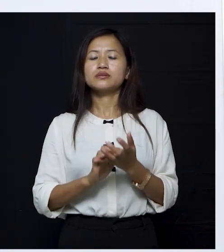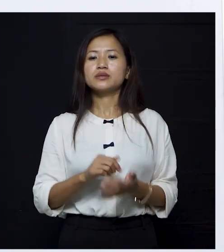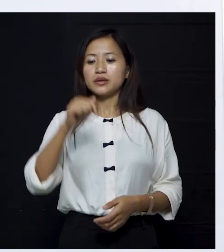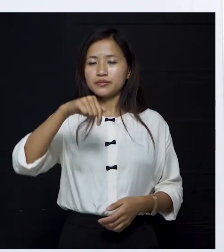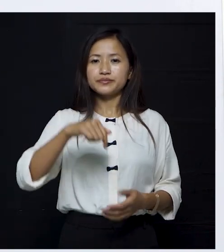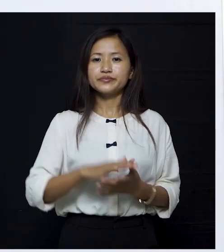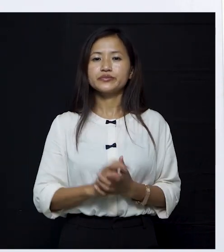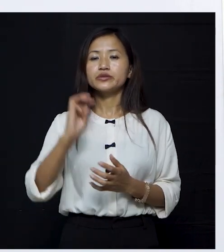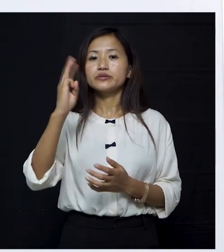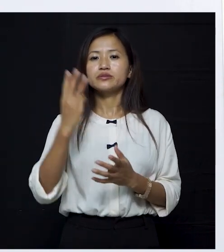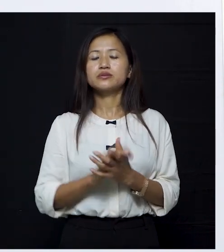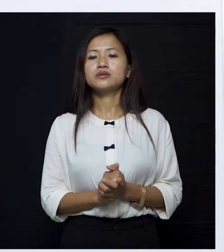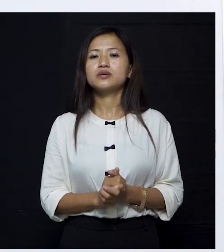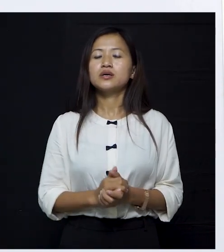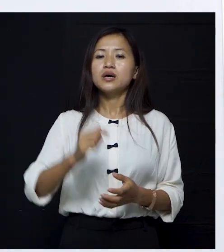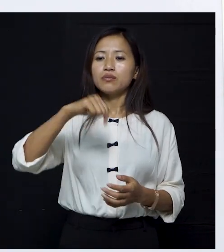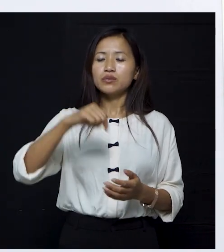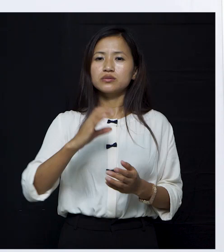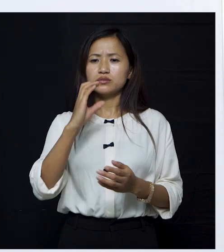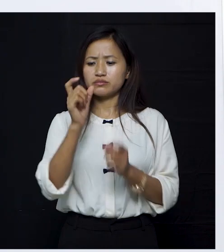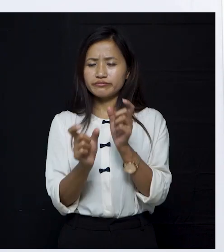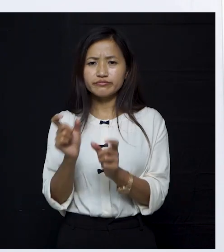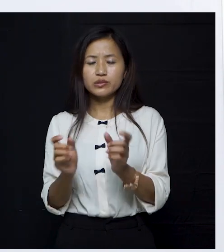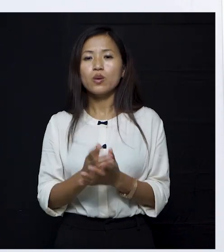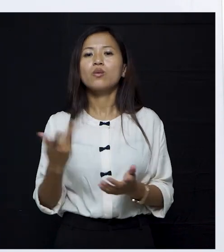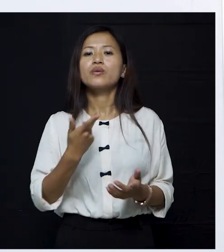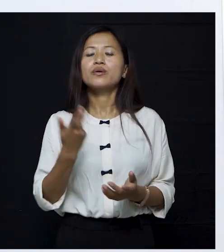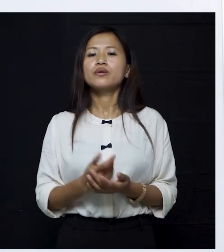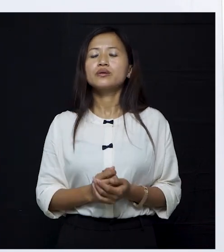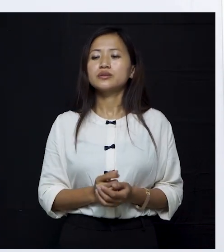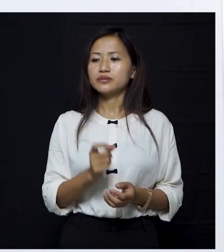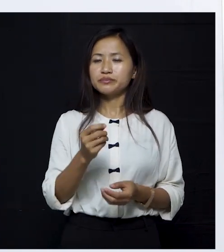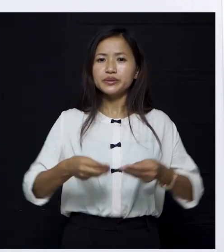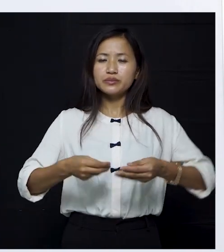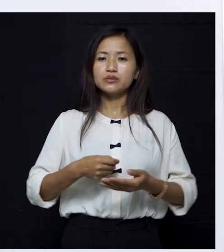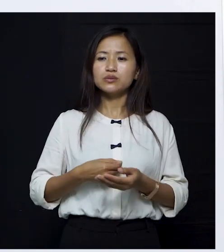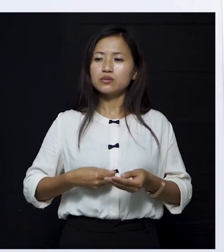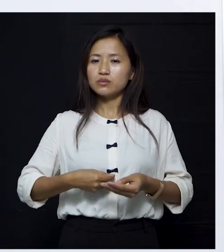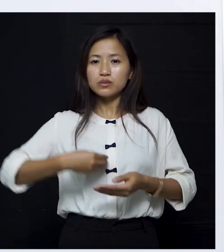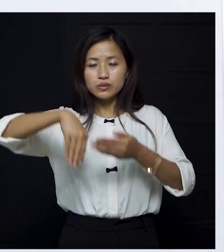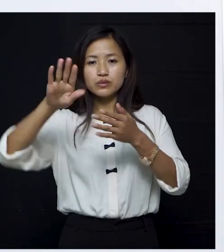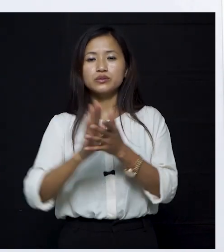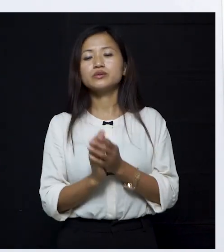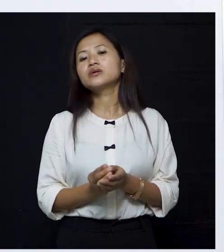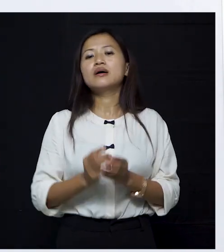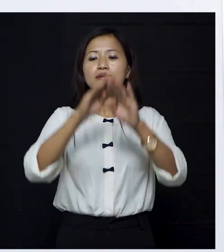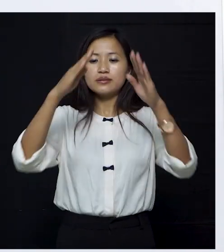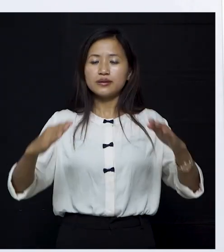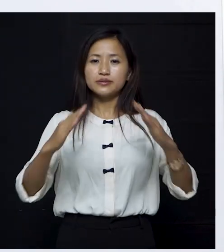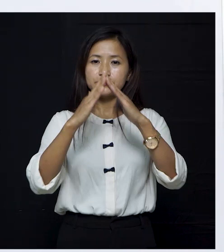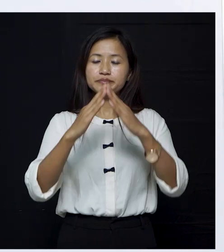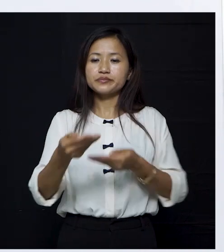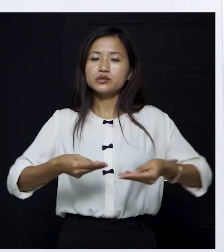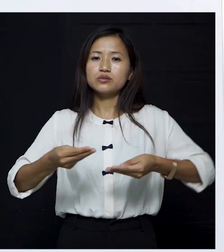modern consumers. So modern consumers means where the consumers, they go to the shop to buy goods,